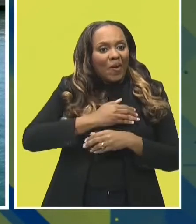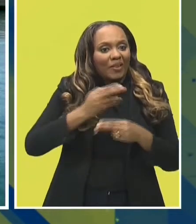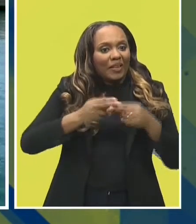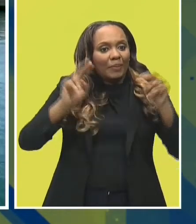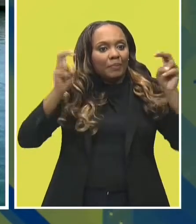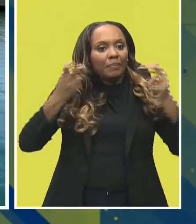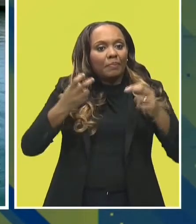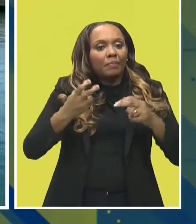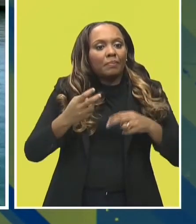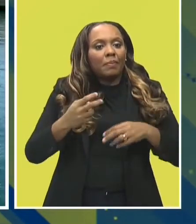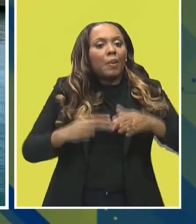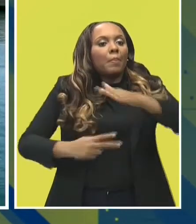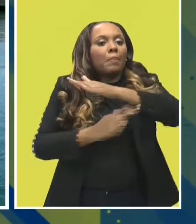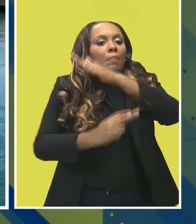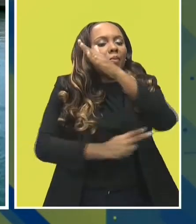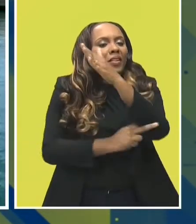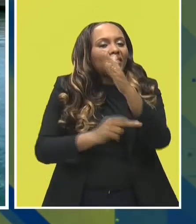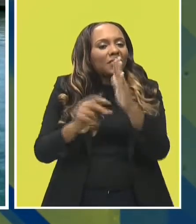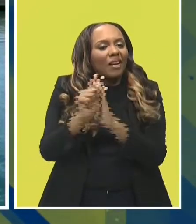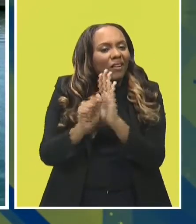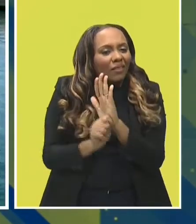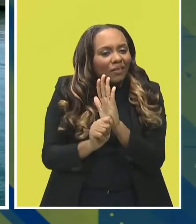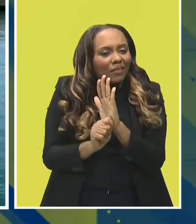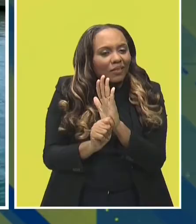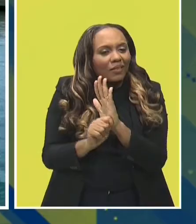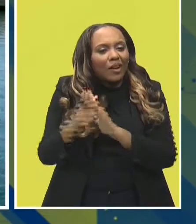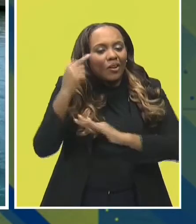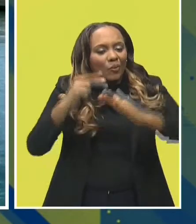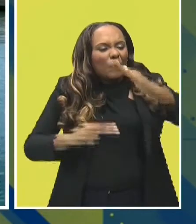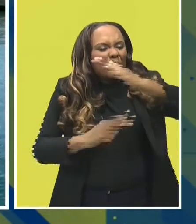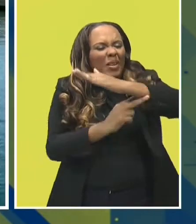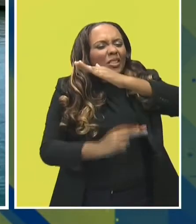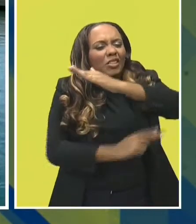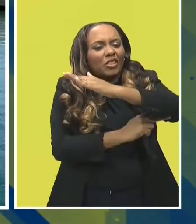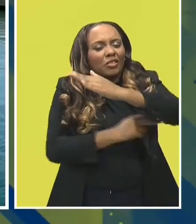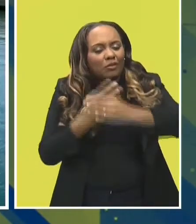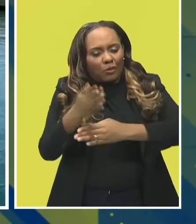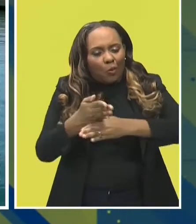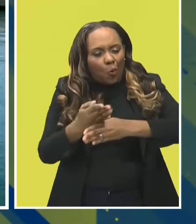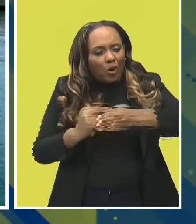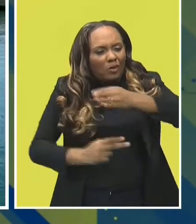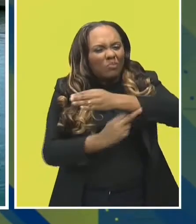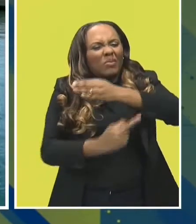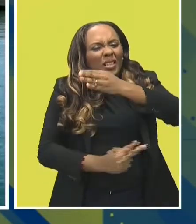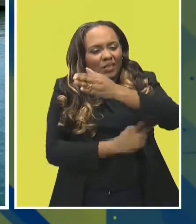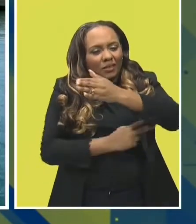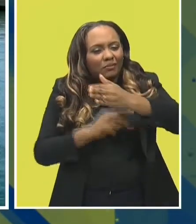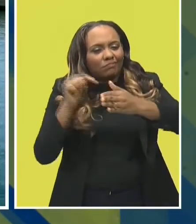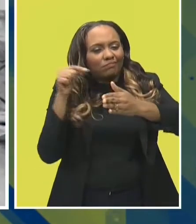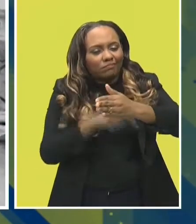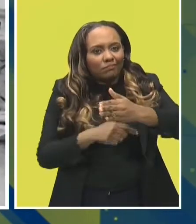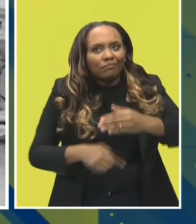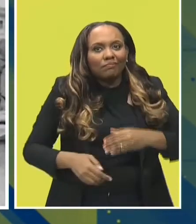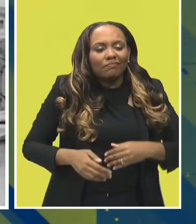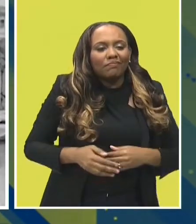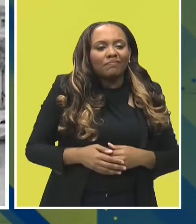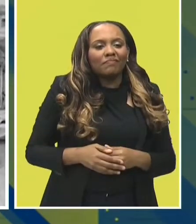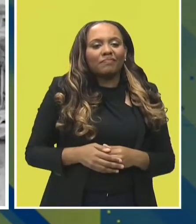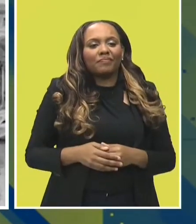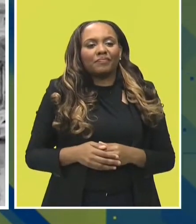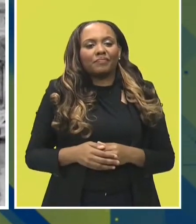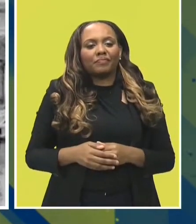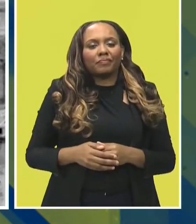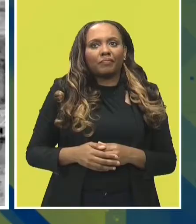area got its name, because one of the most recognizable parts of the area was that wooden structure built by the Arawaks.